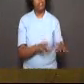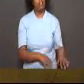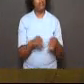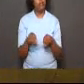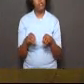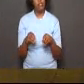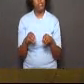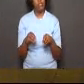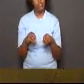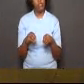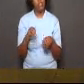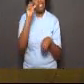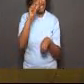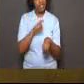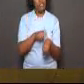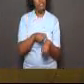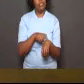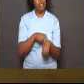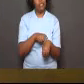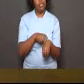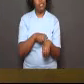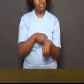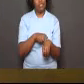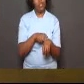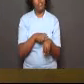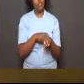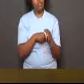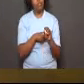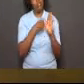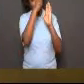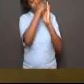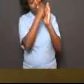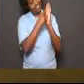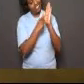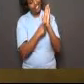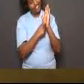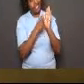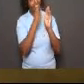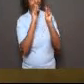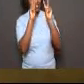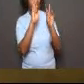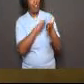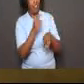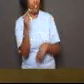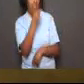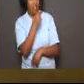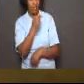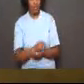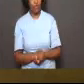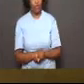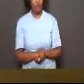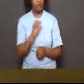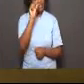Students, in a moment, you will see a list appear on the screen. Take a